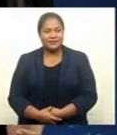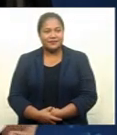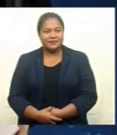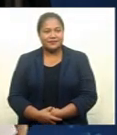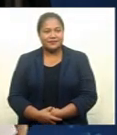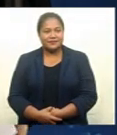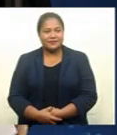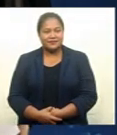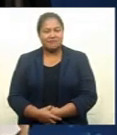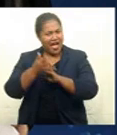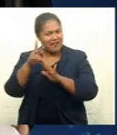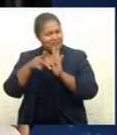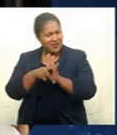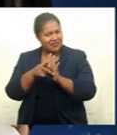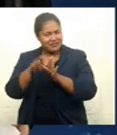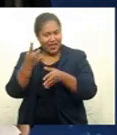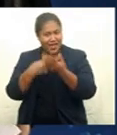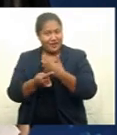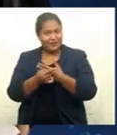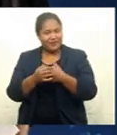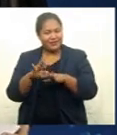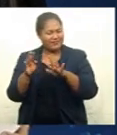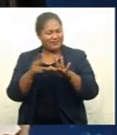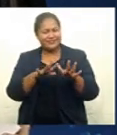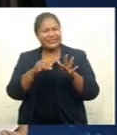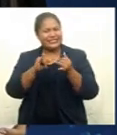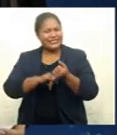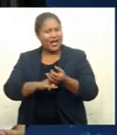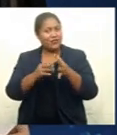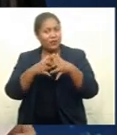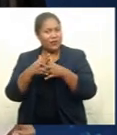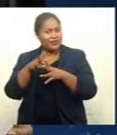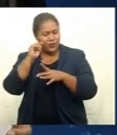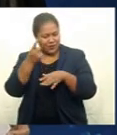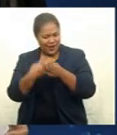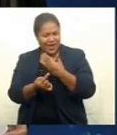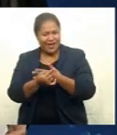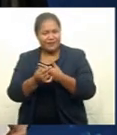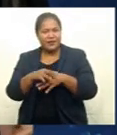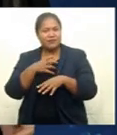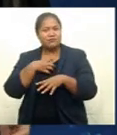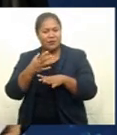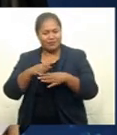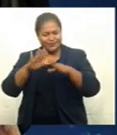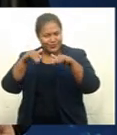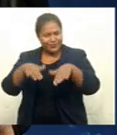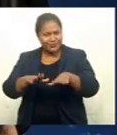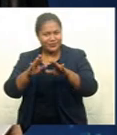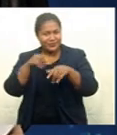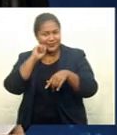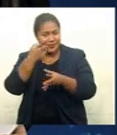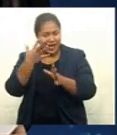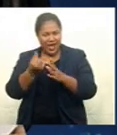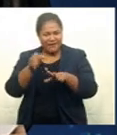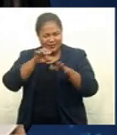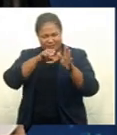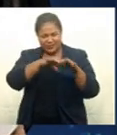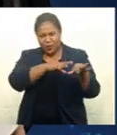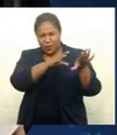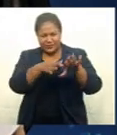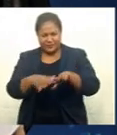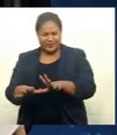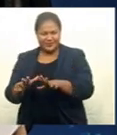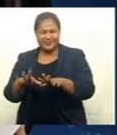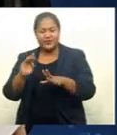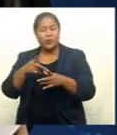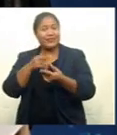A high-pressure system in the far southwest is expected to generate moderate southerly swells, which can cause coastal inundation over the